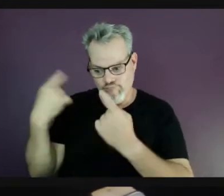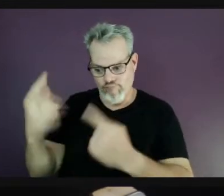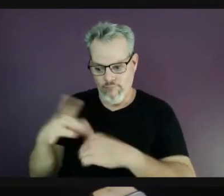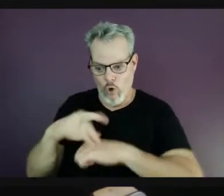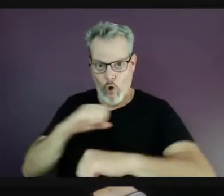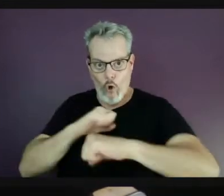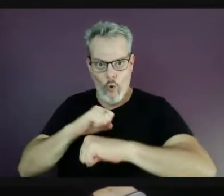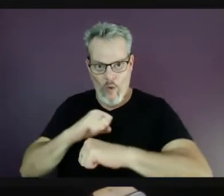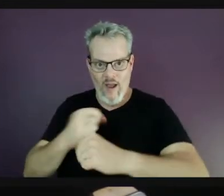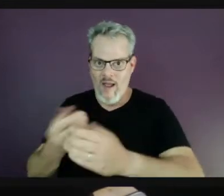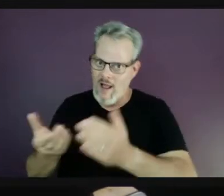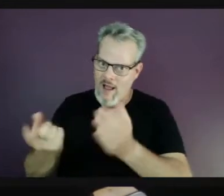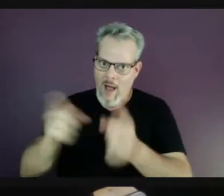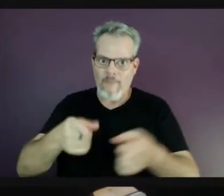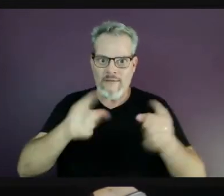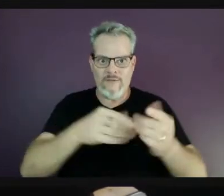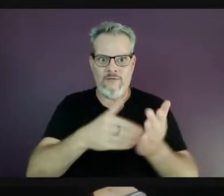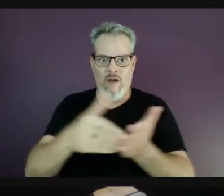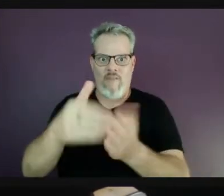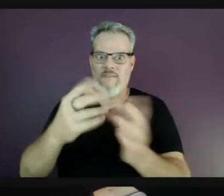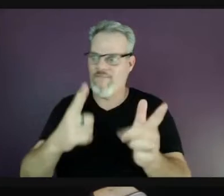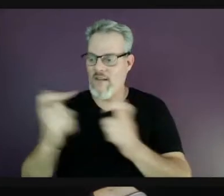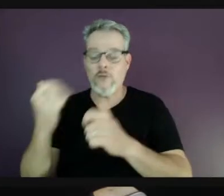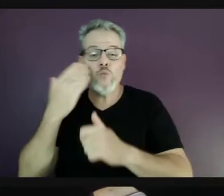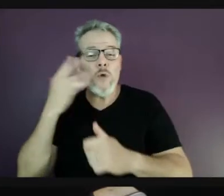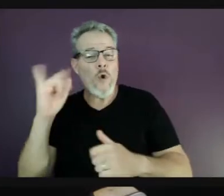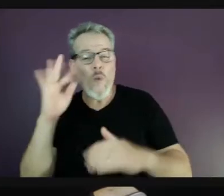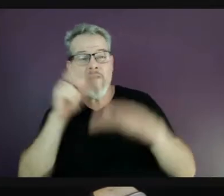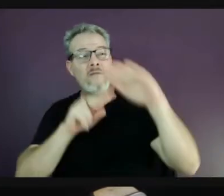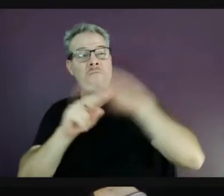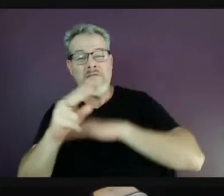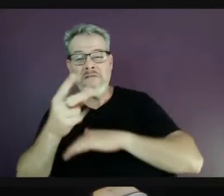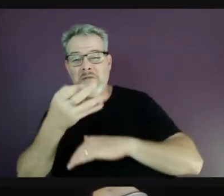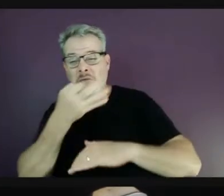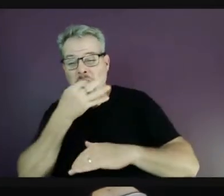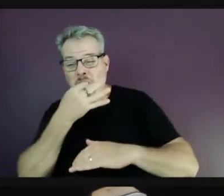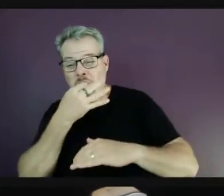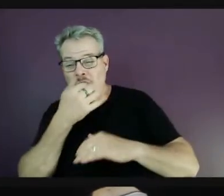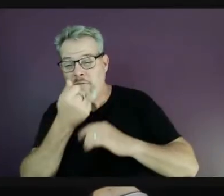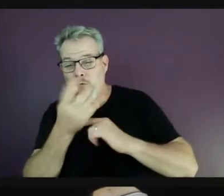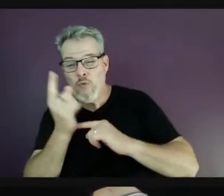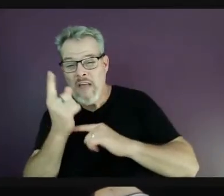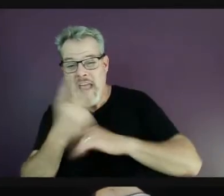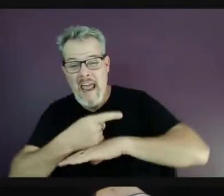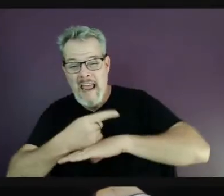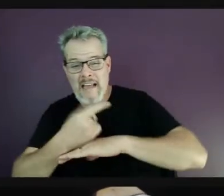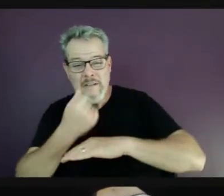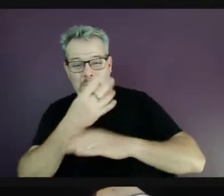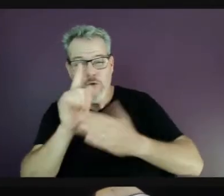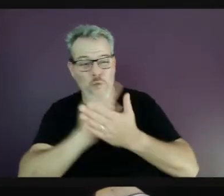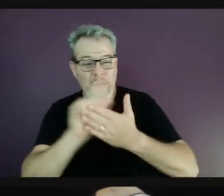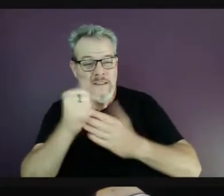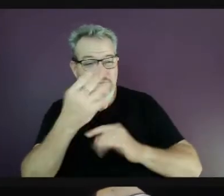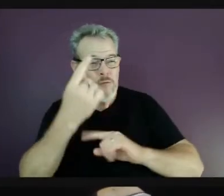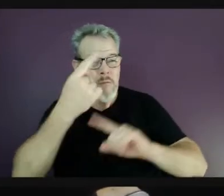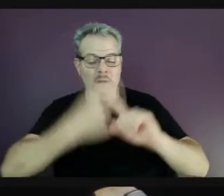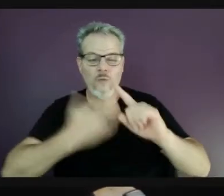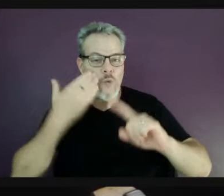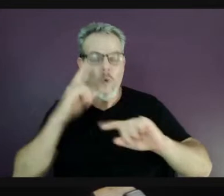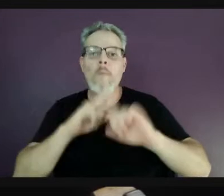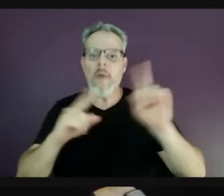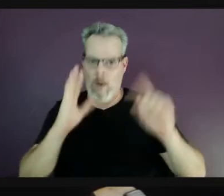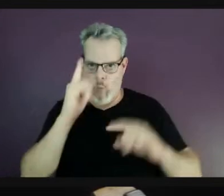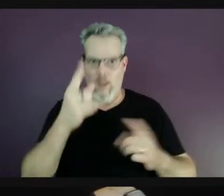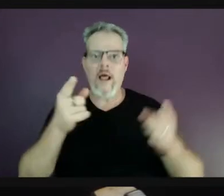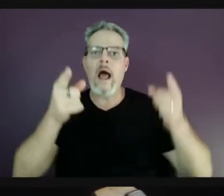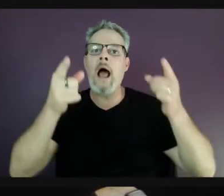so we don't know if it'll be days or weeks or months, but for sure it's coming. And at some point, it'll happen quickly,